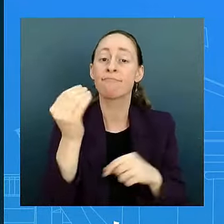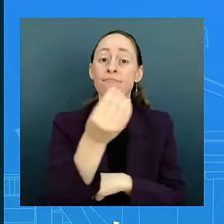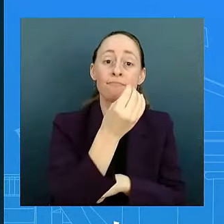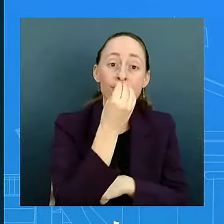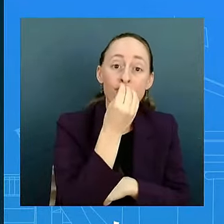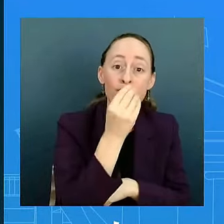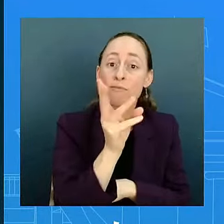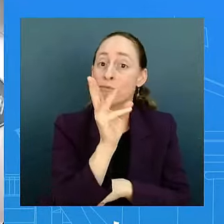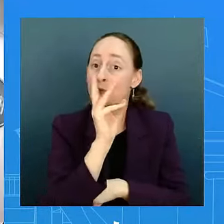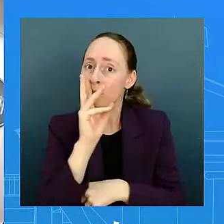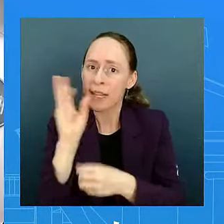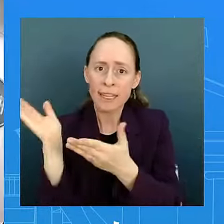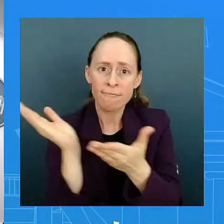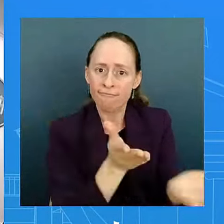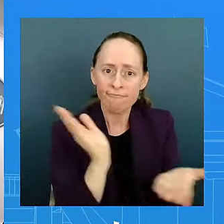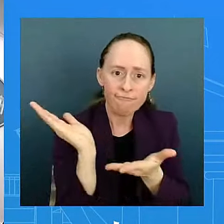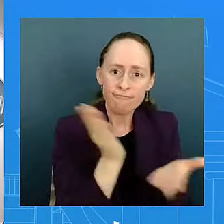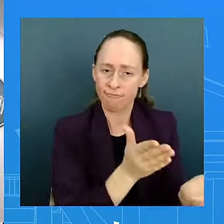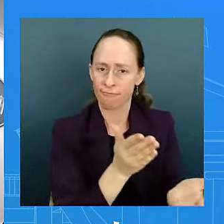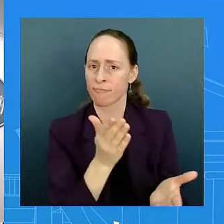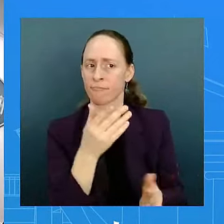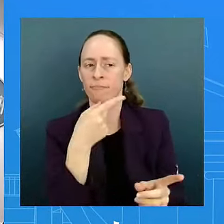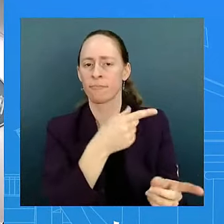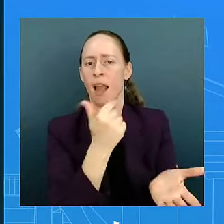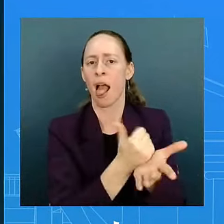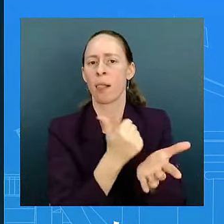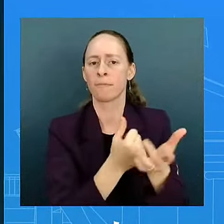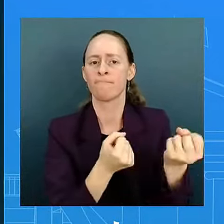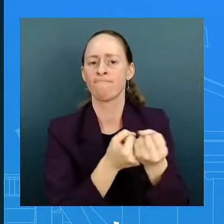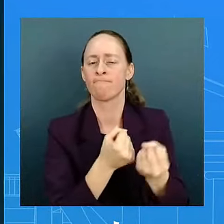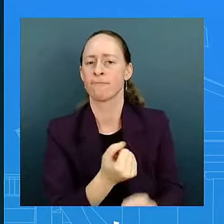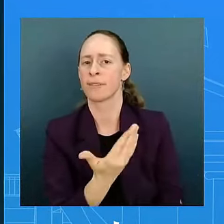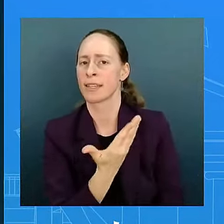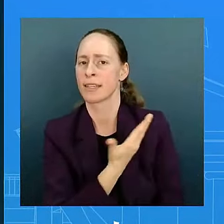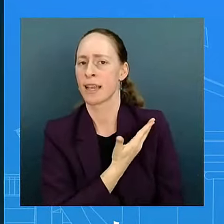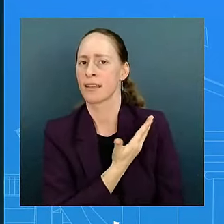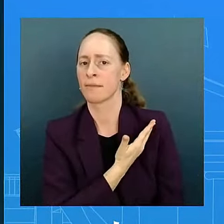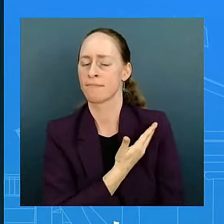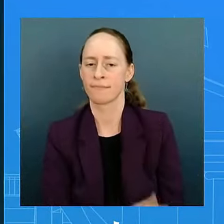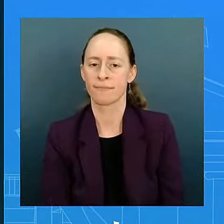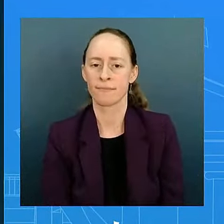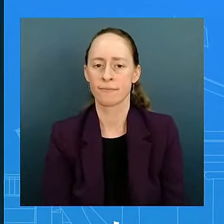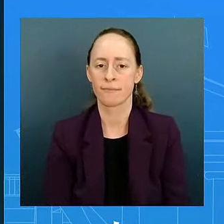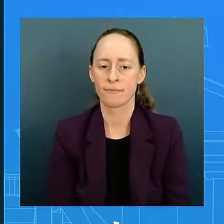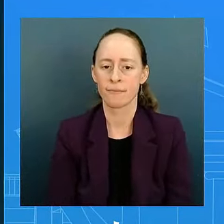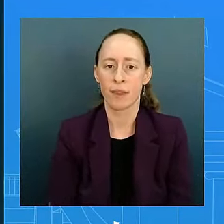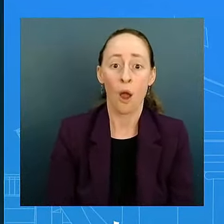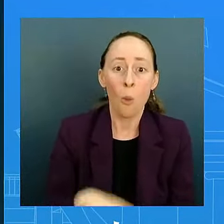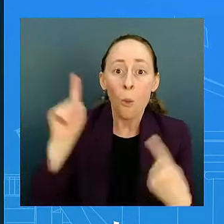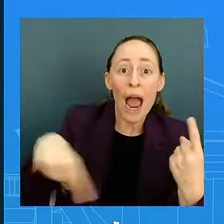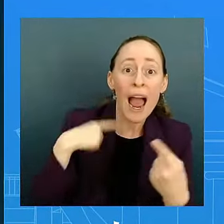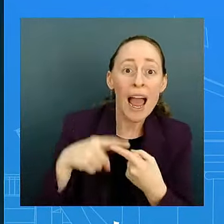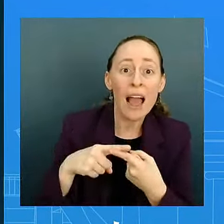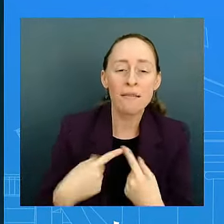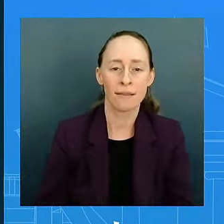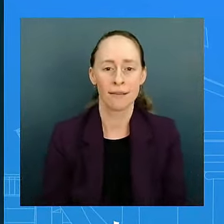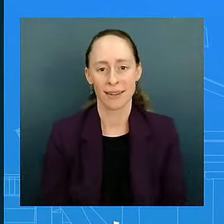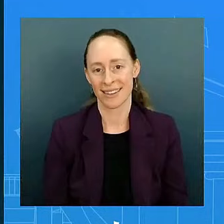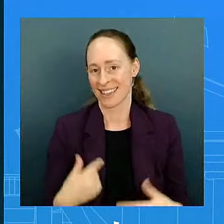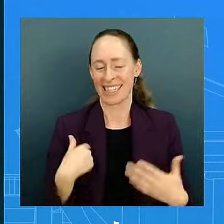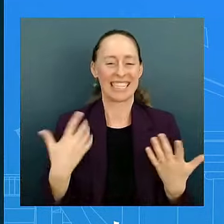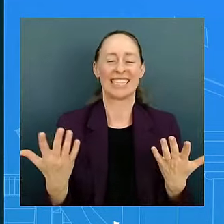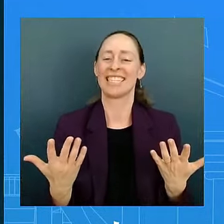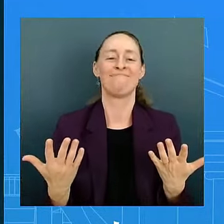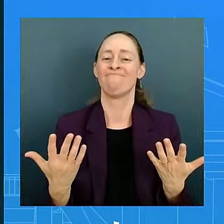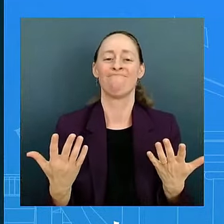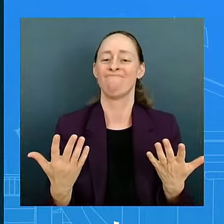done. And does he think it will be done before the election? I don't have a timeline for you. This is not about politics here. This is not about the election. This is about the